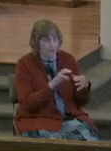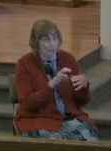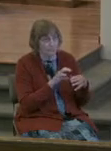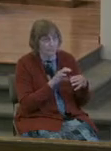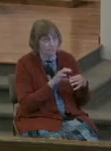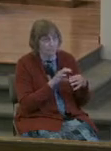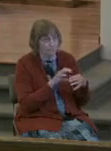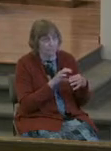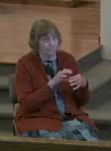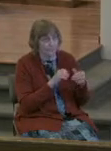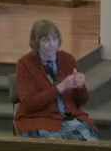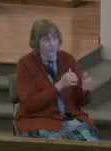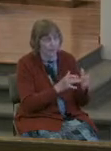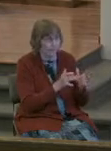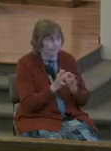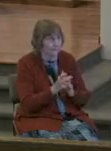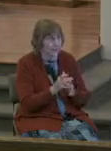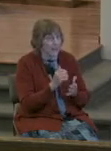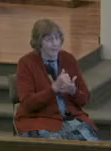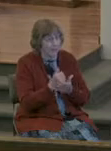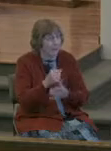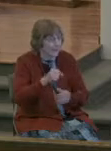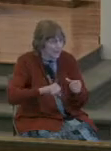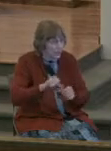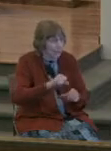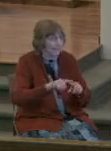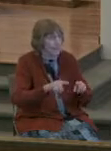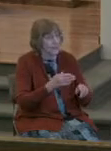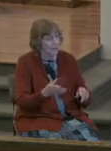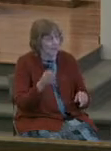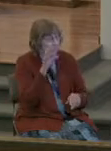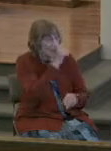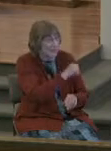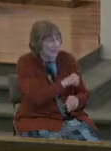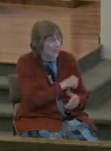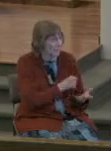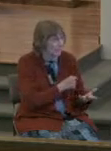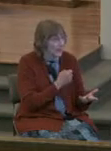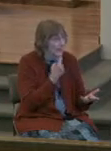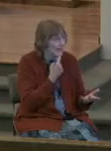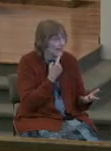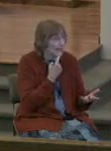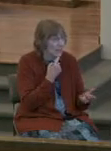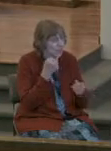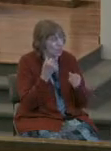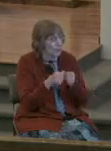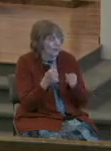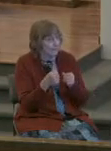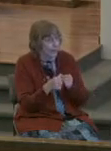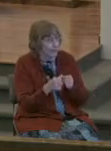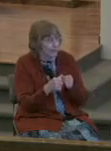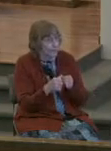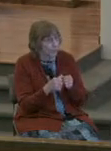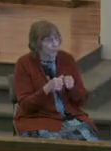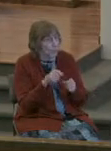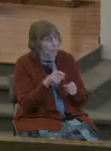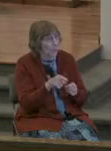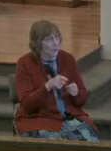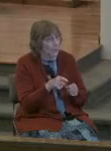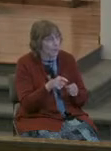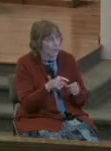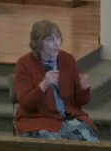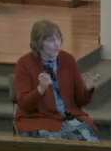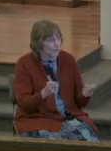ministries. And they were helping each other. But there was something that was missing. He says, to remember from whence thou art fallen.